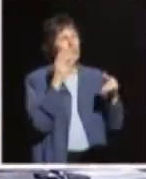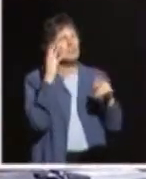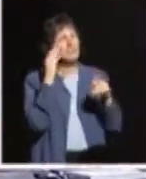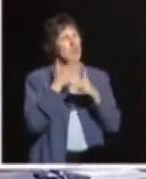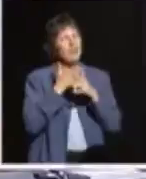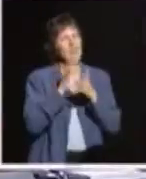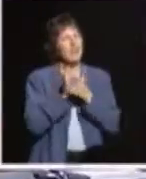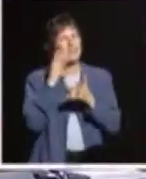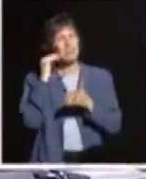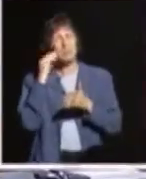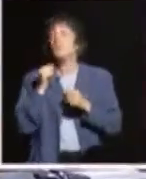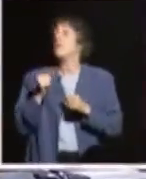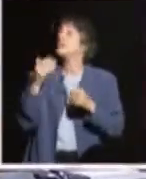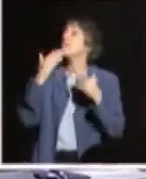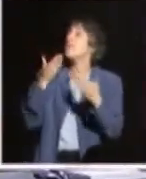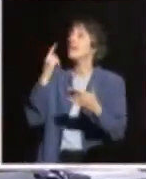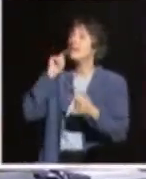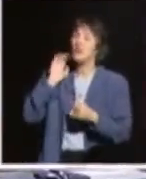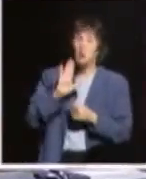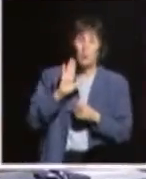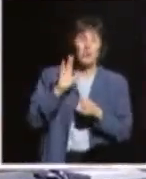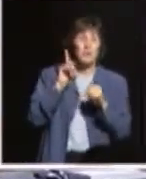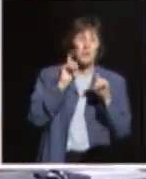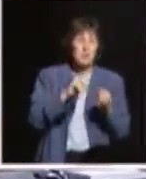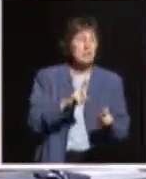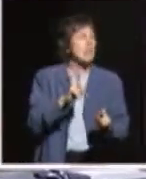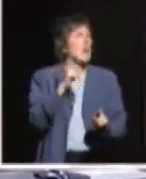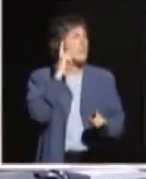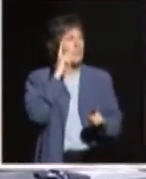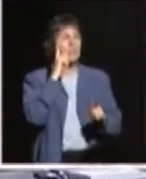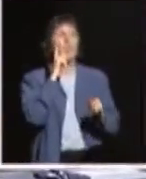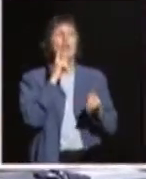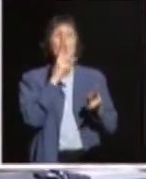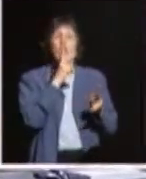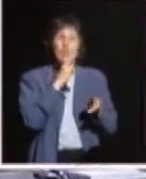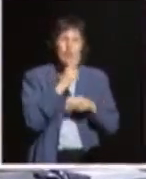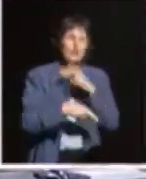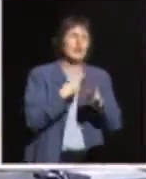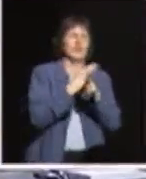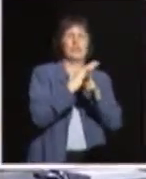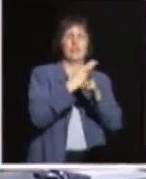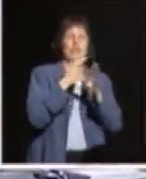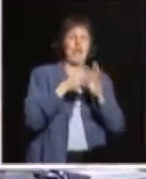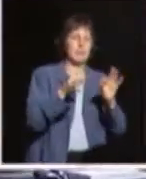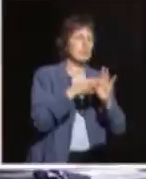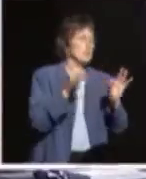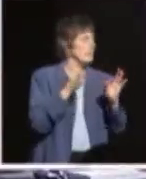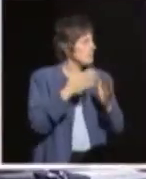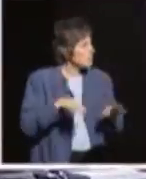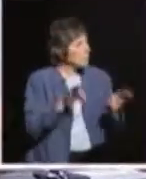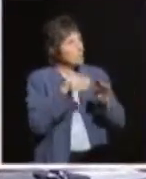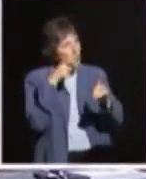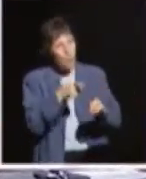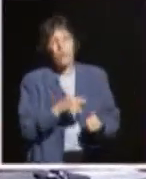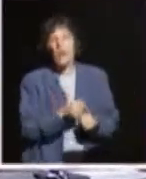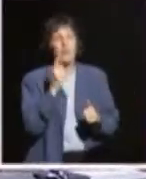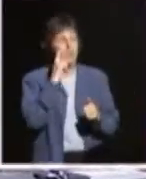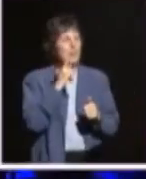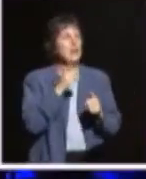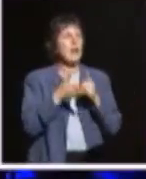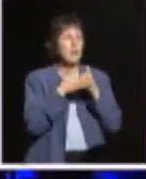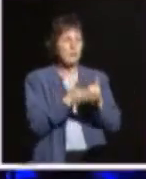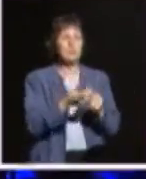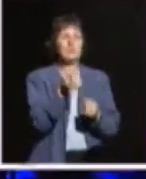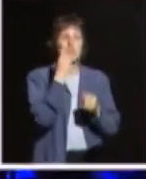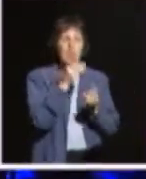your question. I absolutely believe in greater access of universal captioning, and I think it serves many in a broader social context.